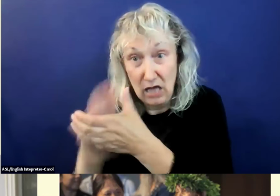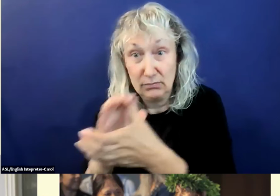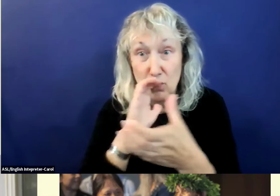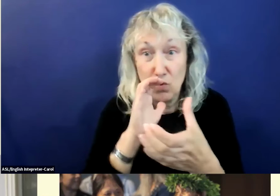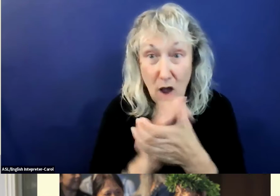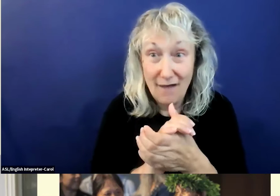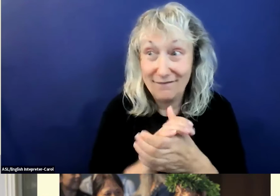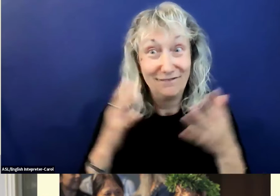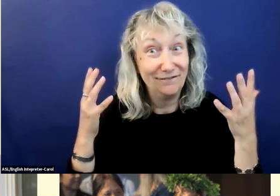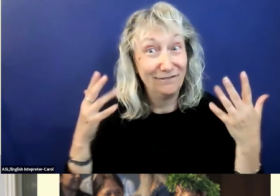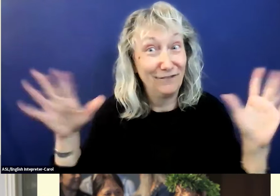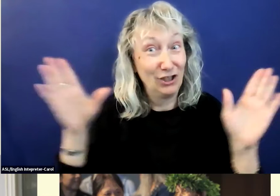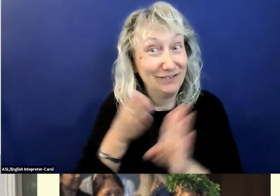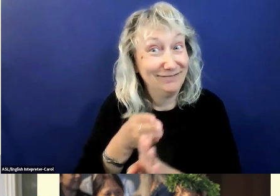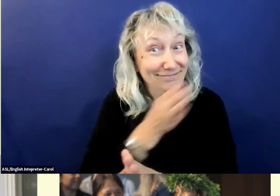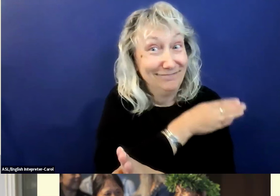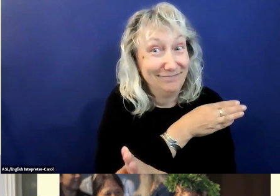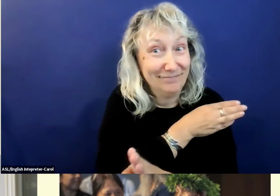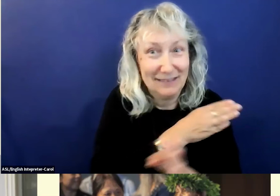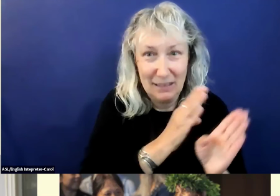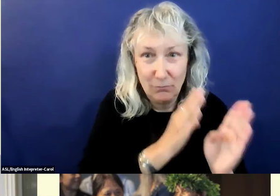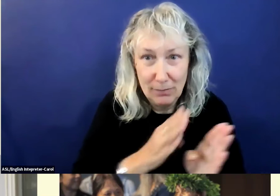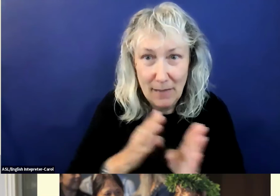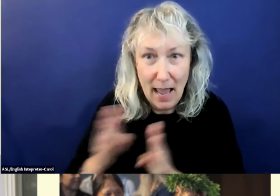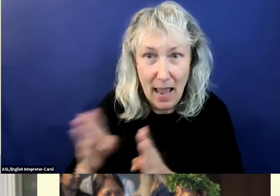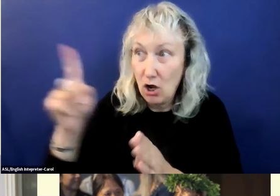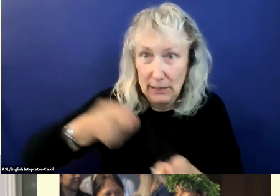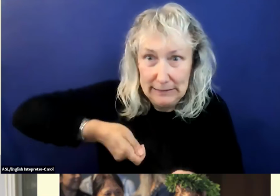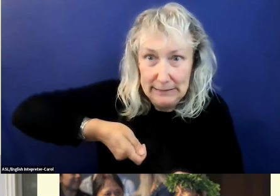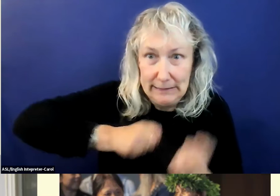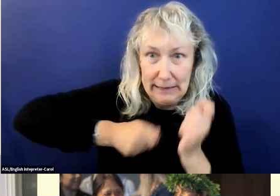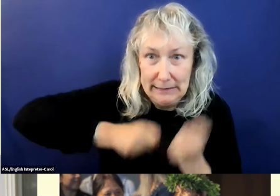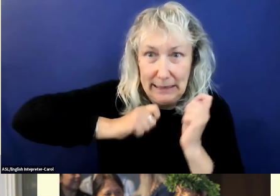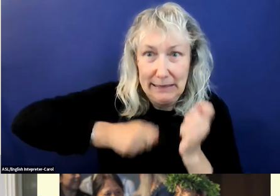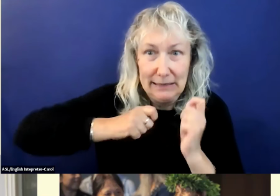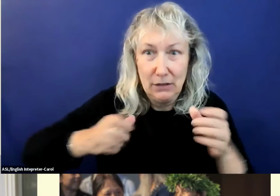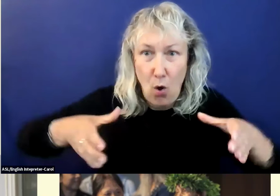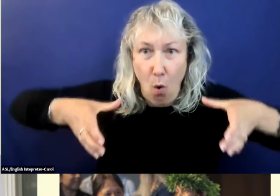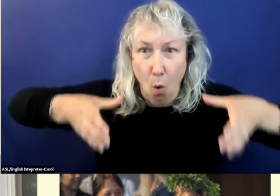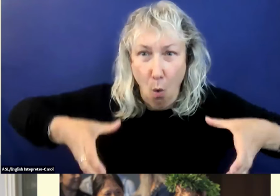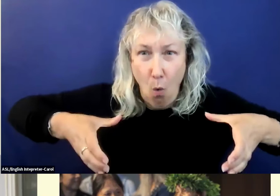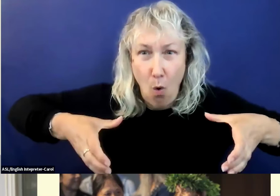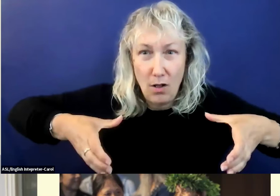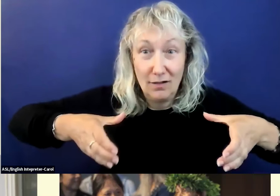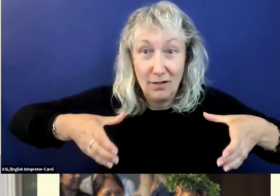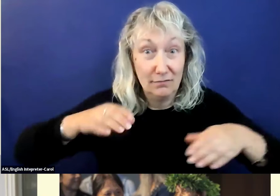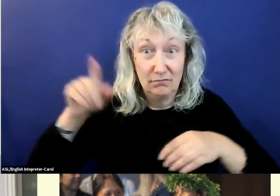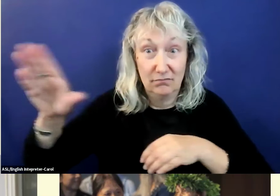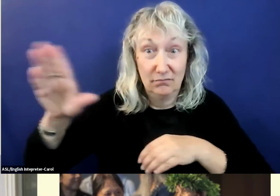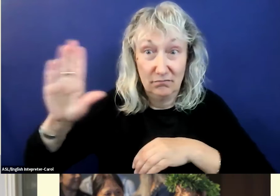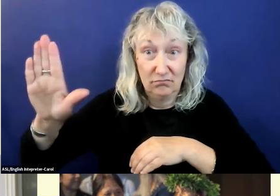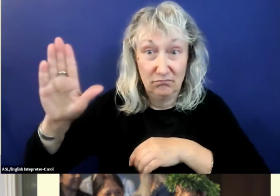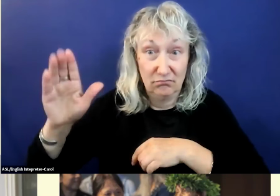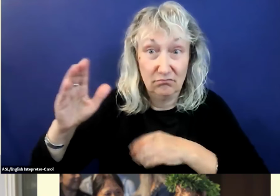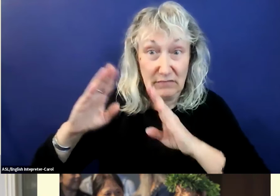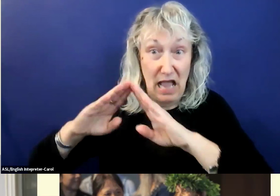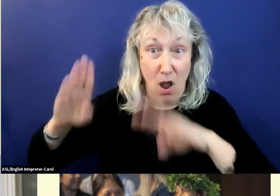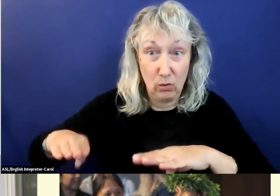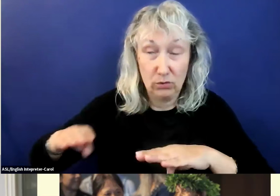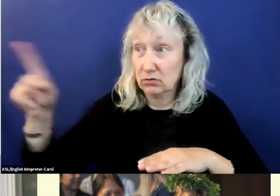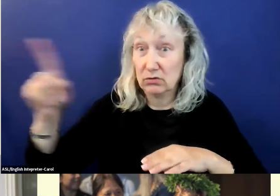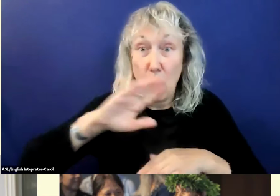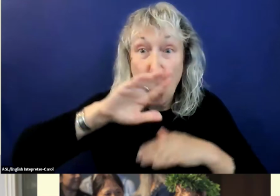completed, prepare for this, they have dig a hole around their yard and pour concrete on it, and they have stored every